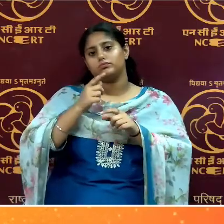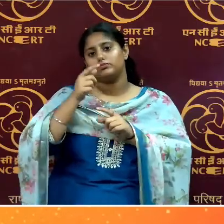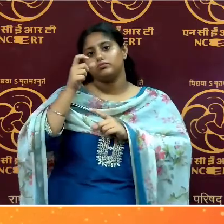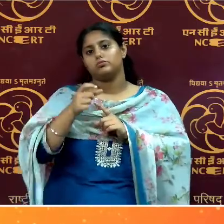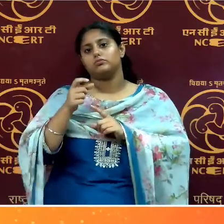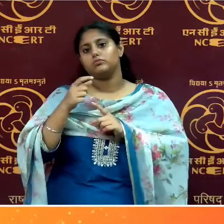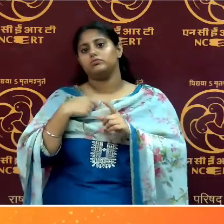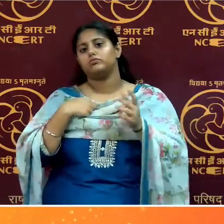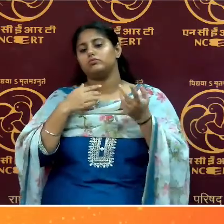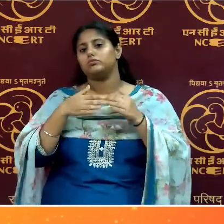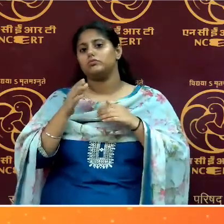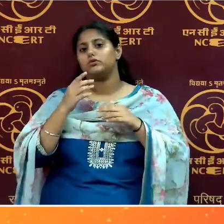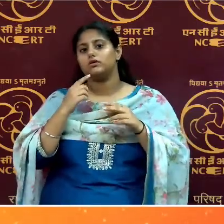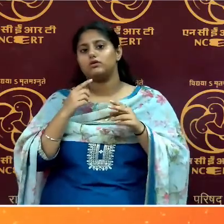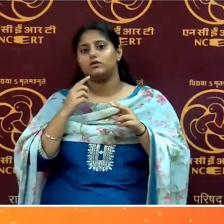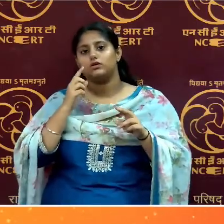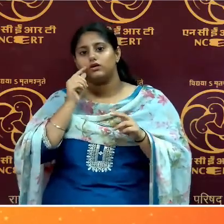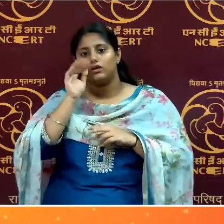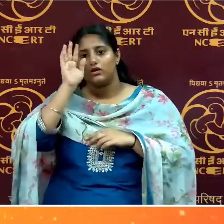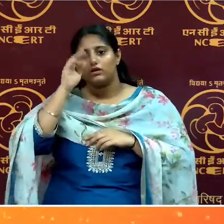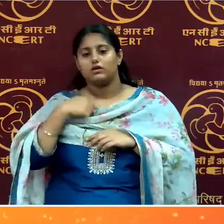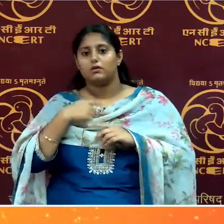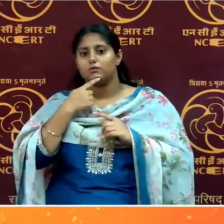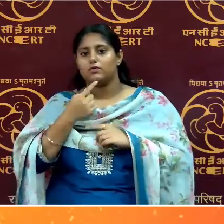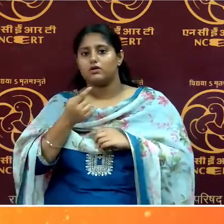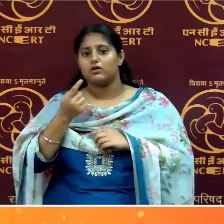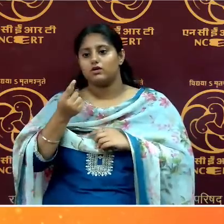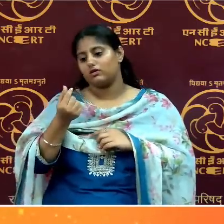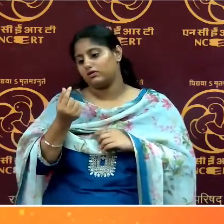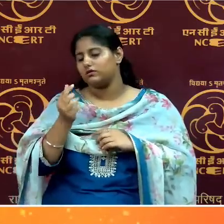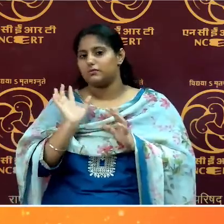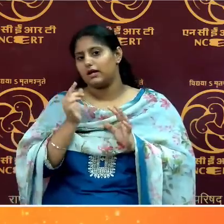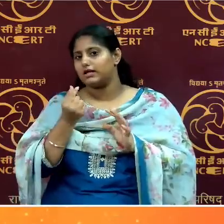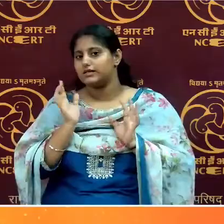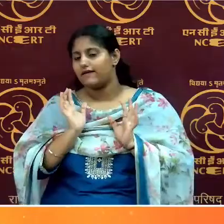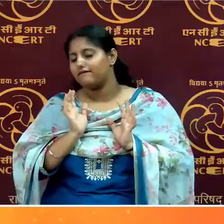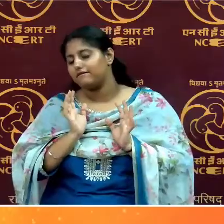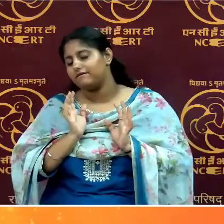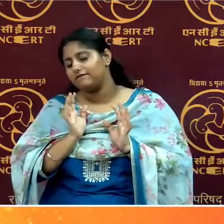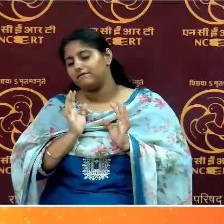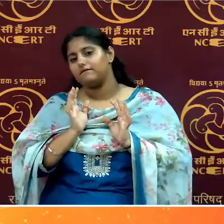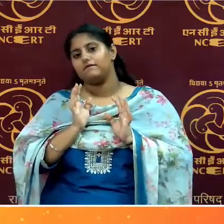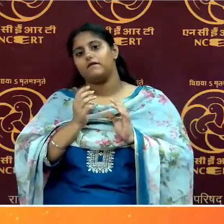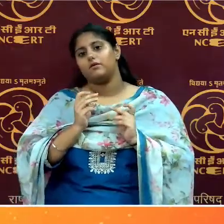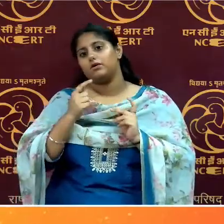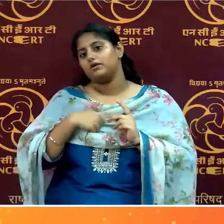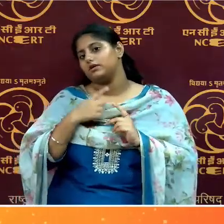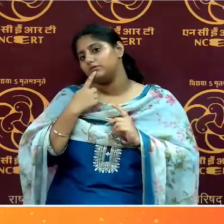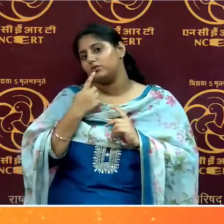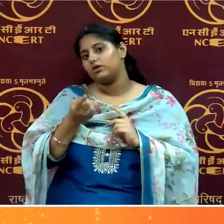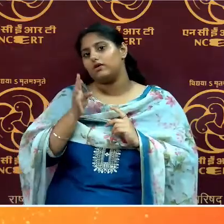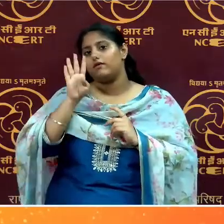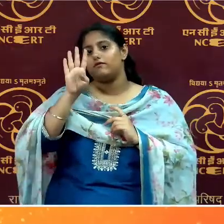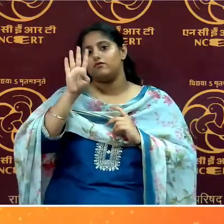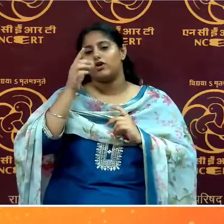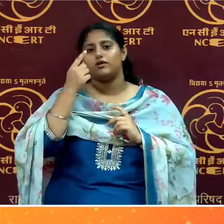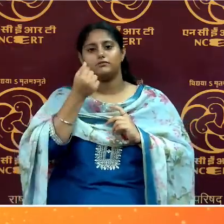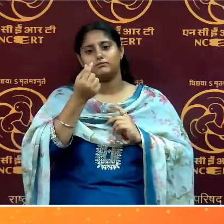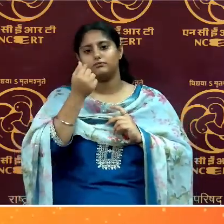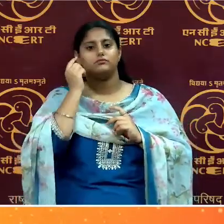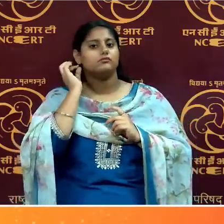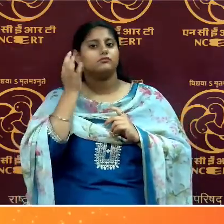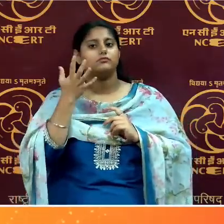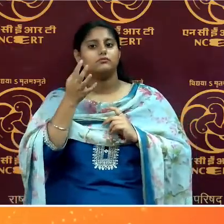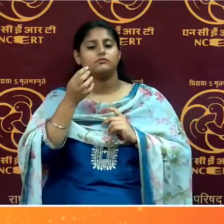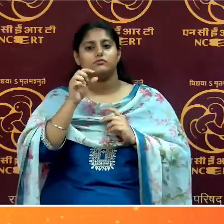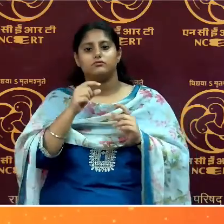So, whether, and the king has given some amount of gold, right? So, say 4 gold bars. Okay. So,